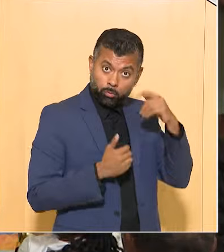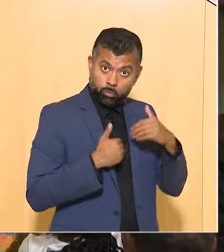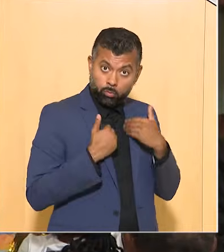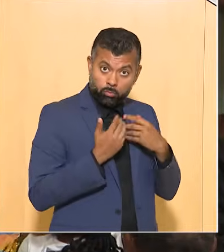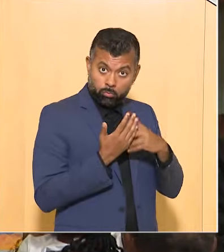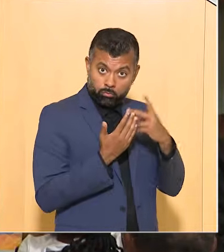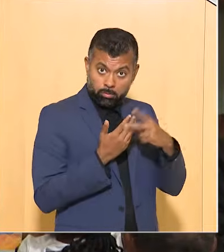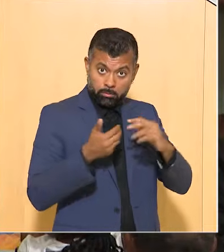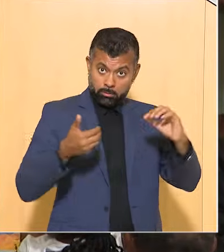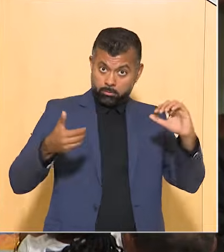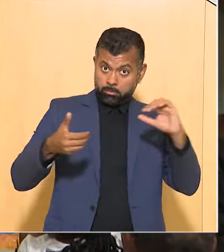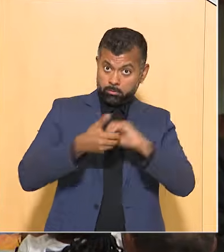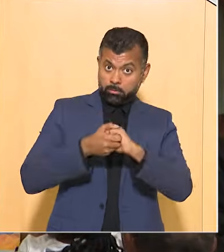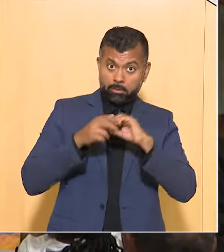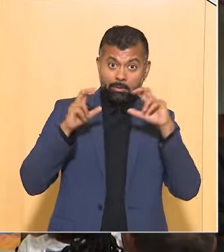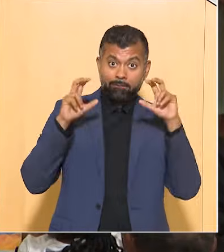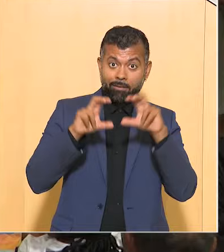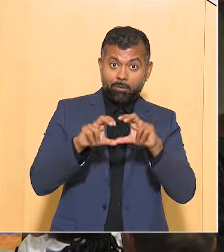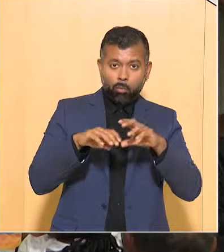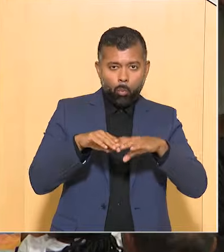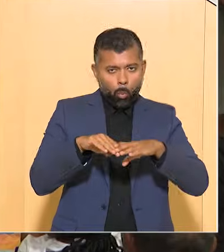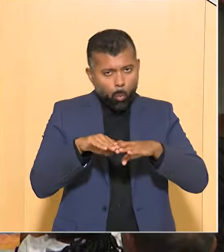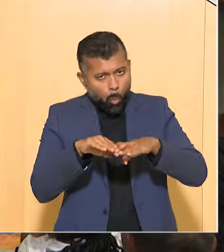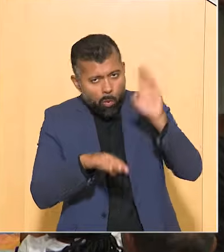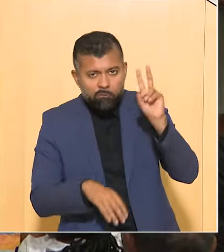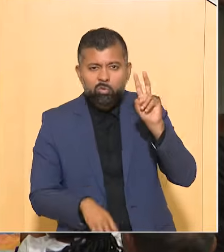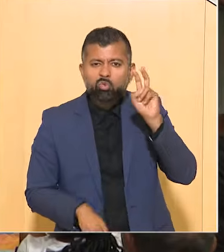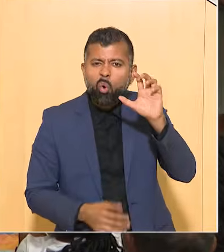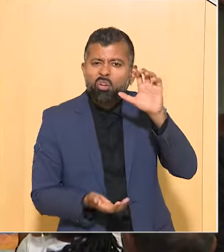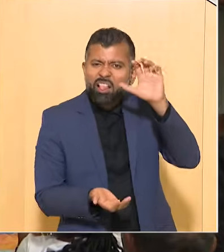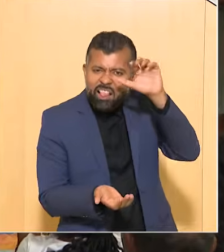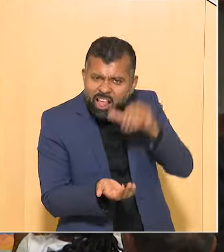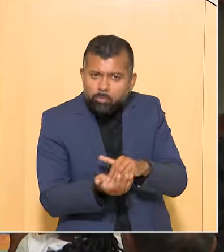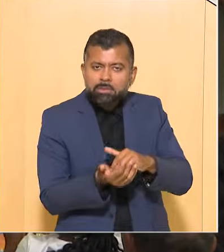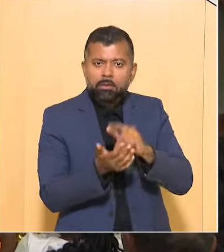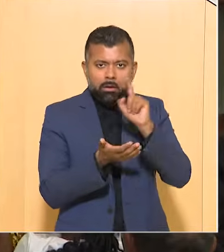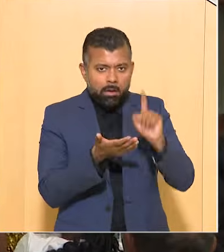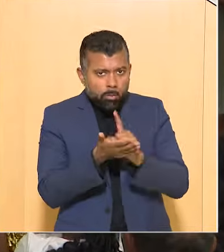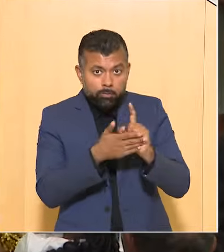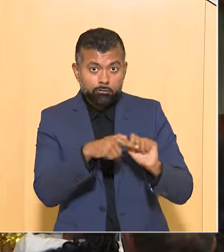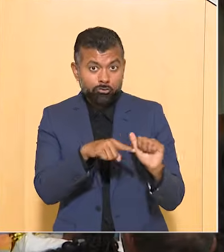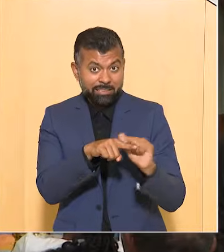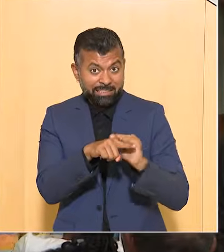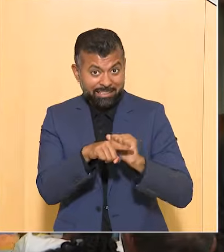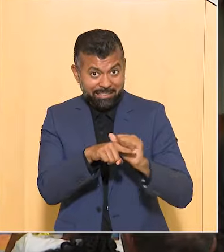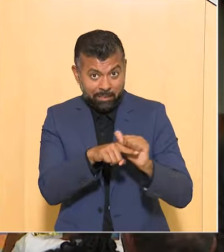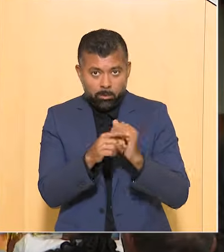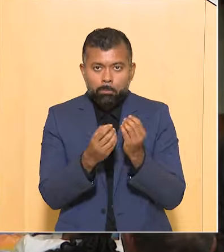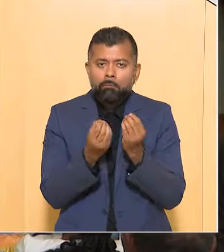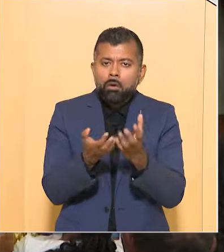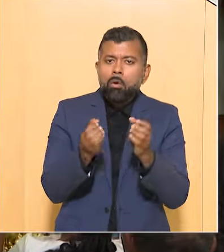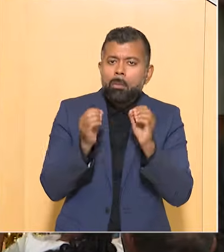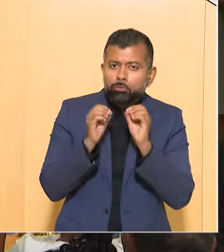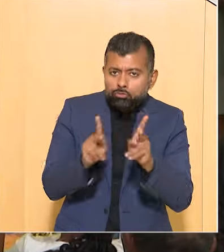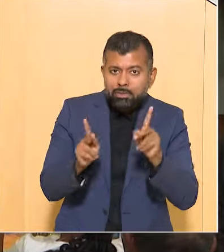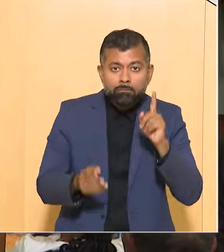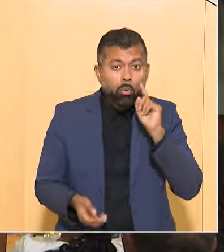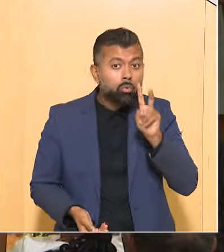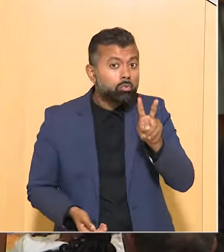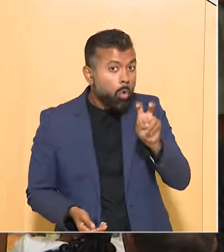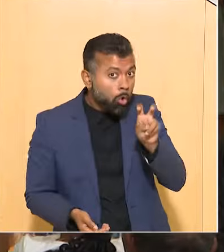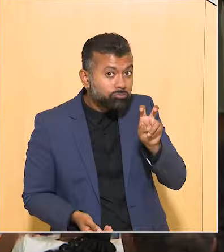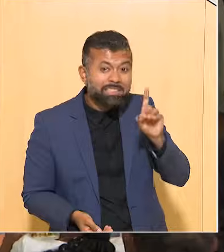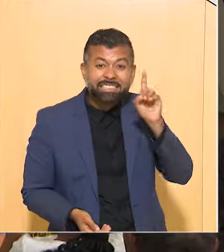80,000 hours of training, providing opportunities to more 2,000 DC Latino young people in the district.